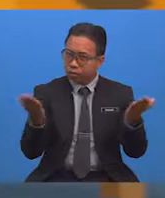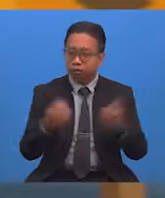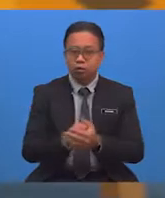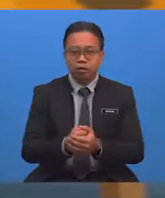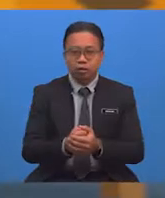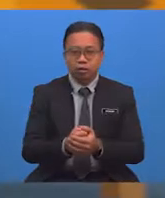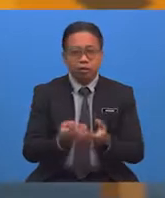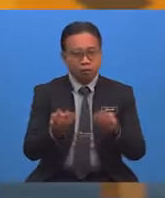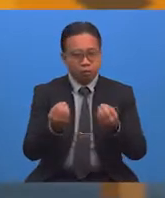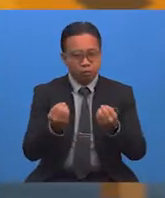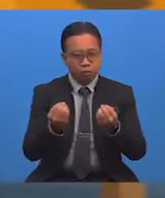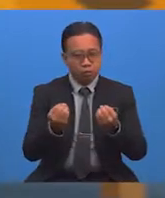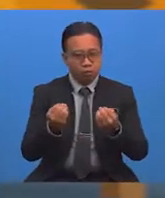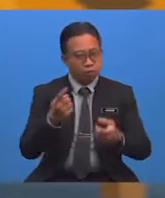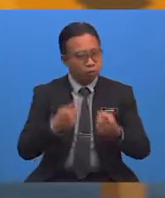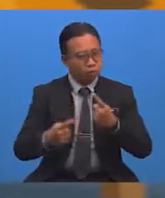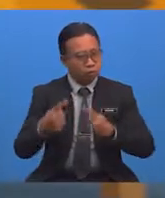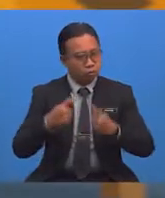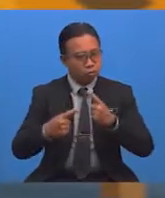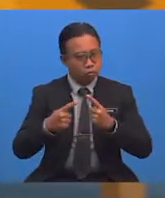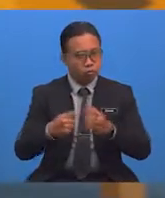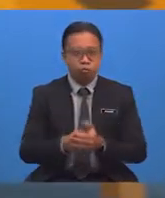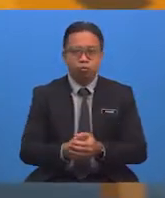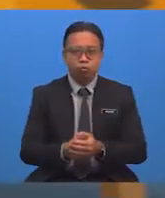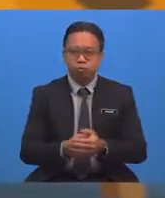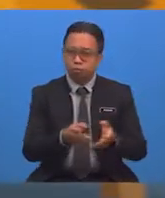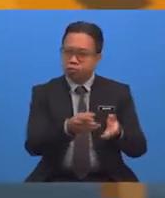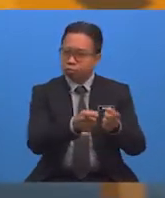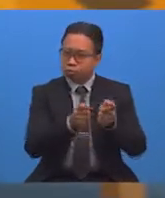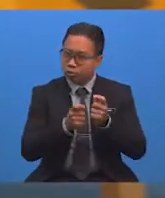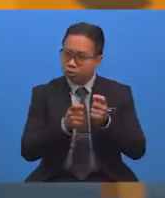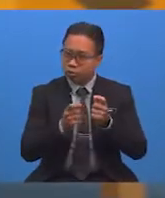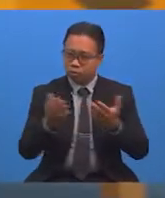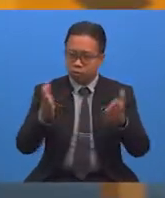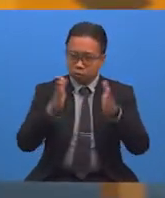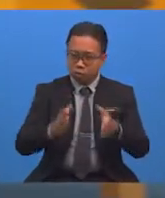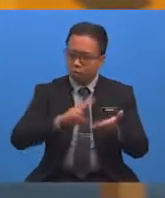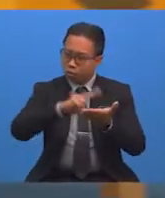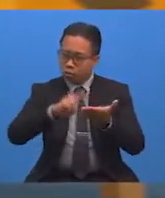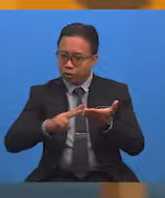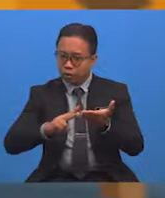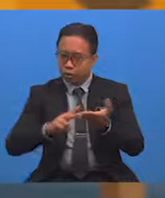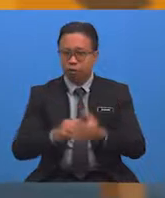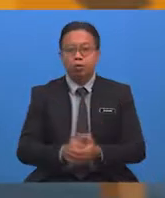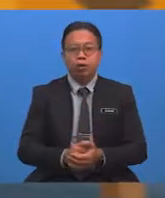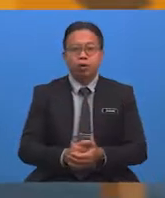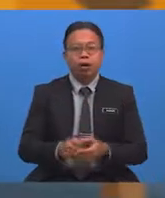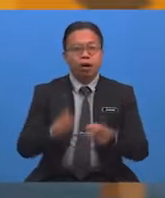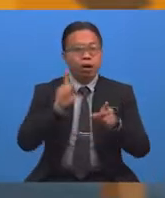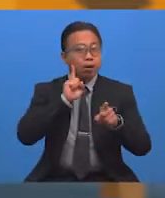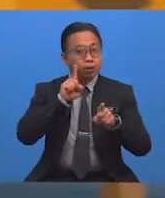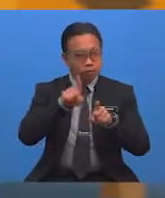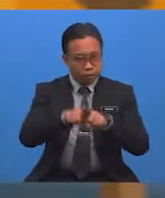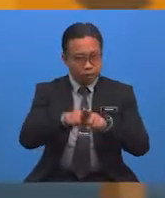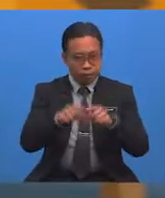convincing arguments to persuade the target audience to agree with the writer's